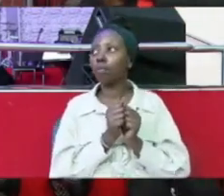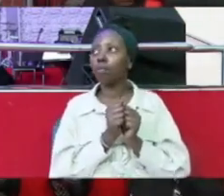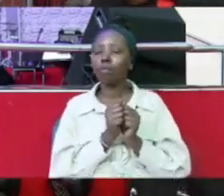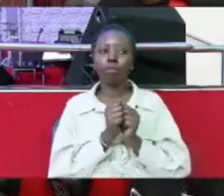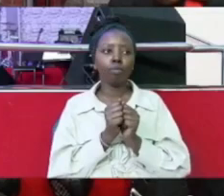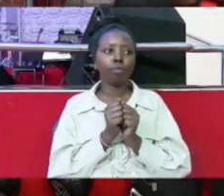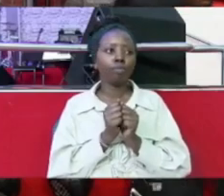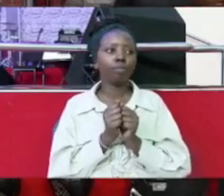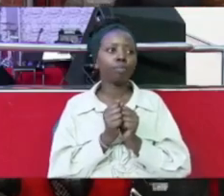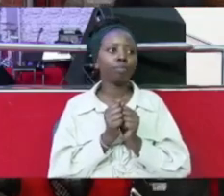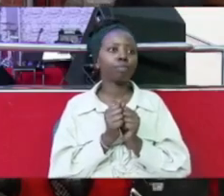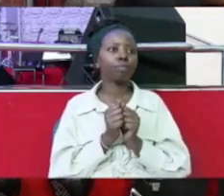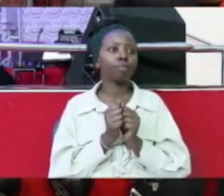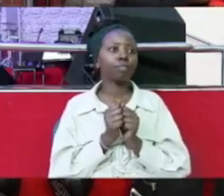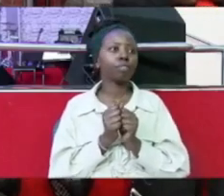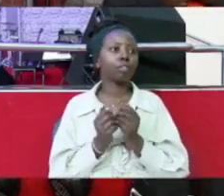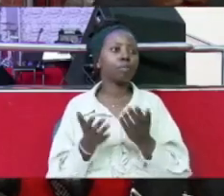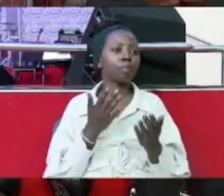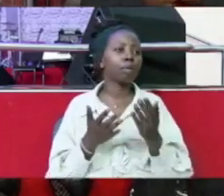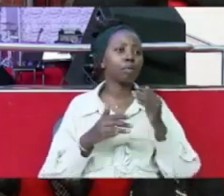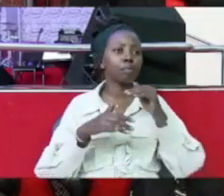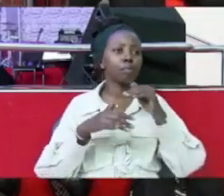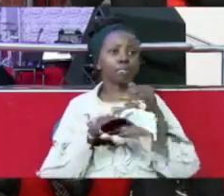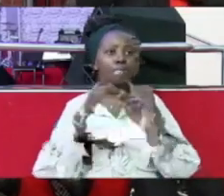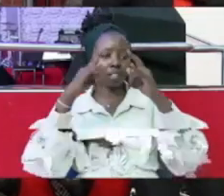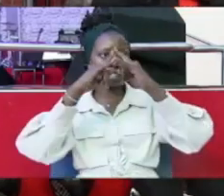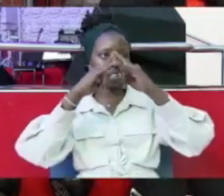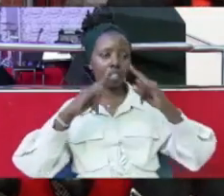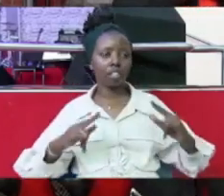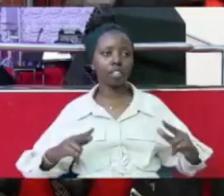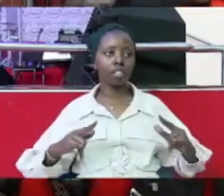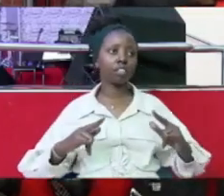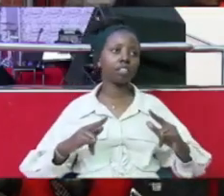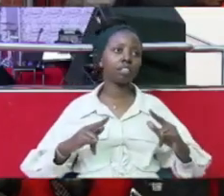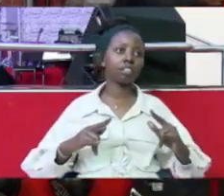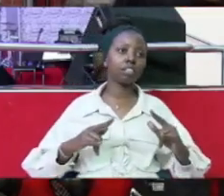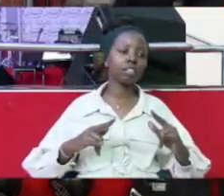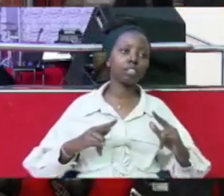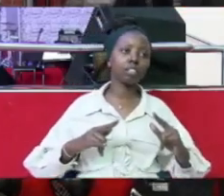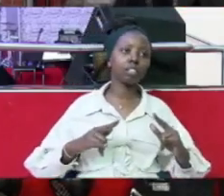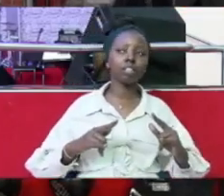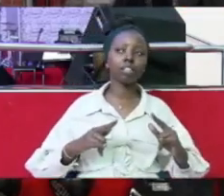You may be even in the tent. At the overflow.